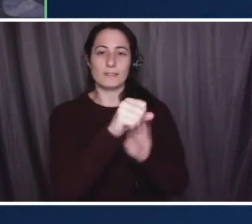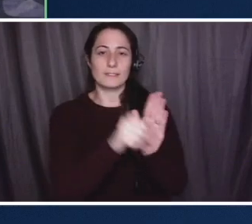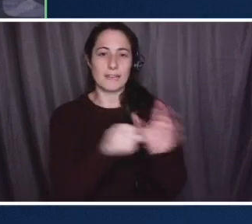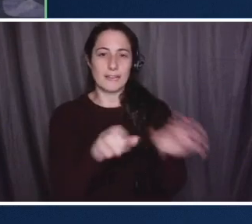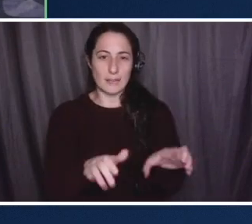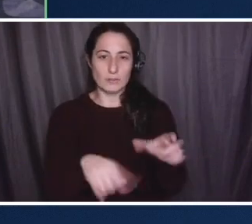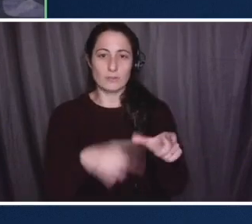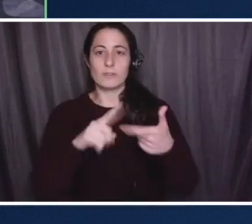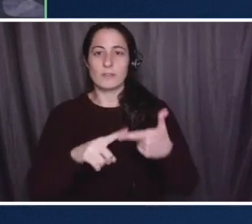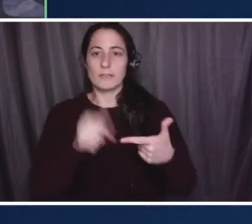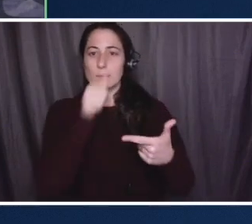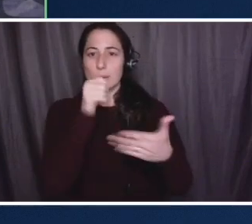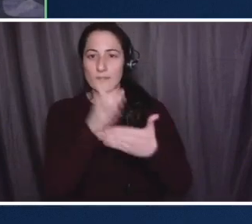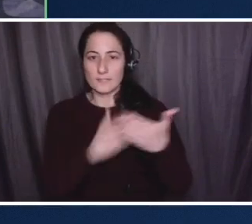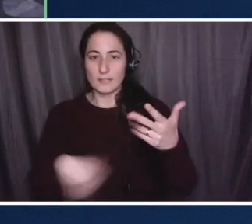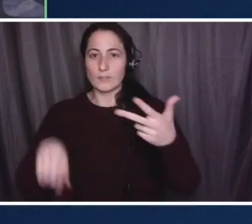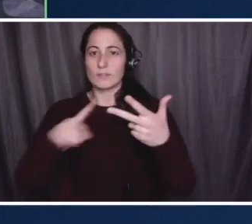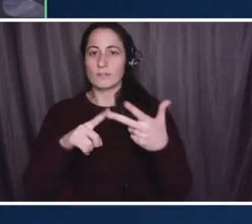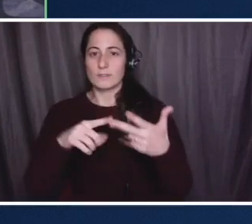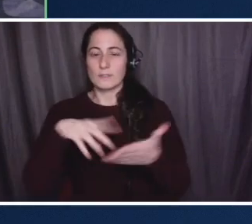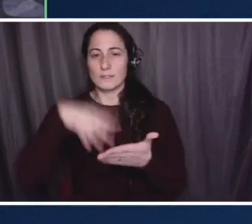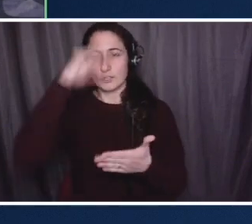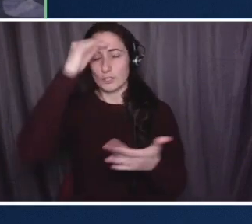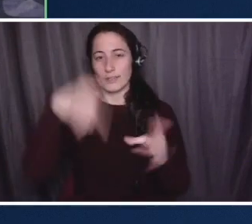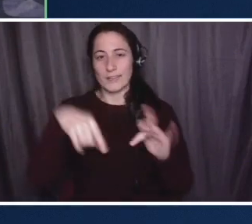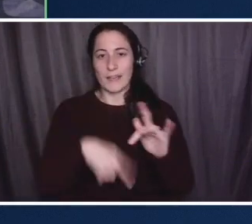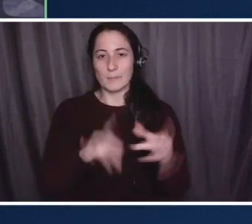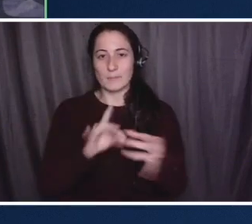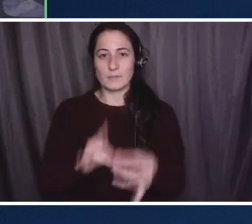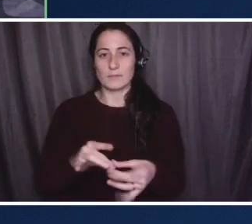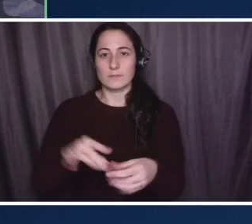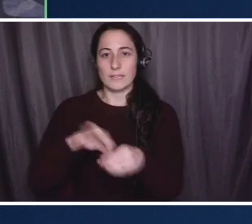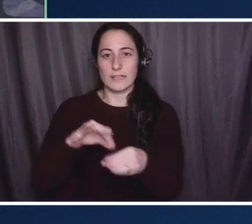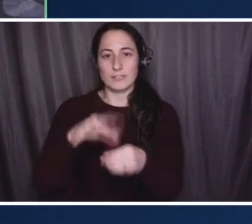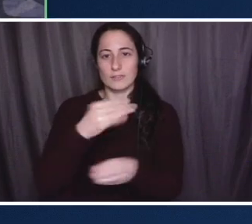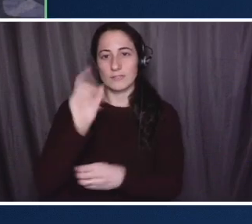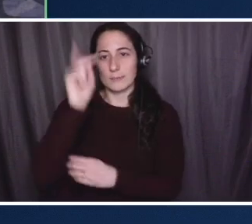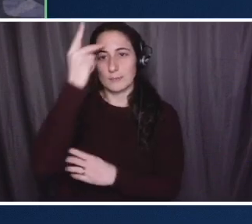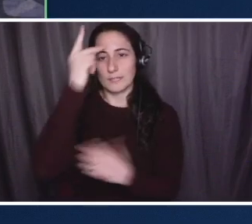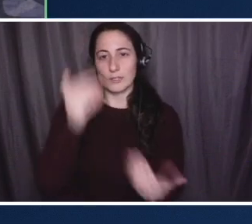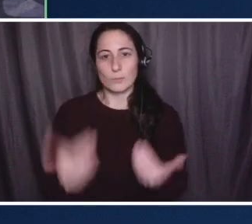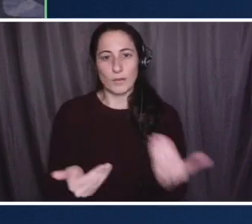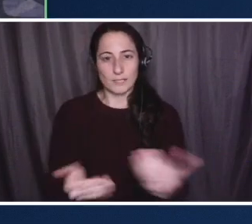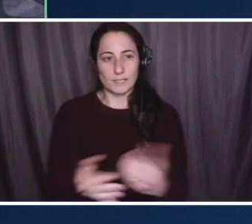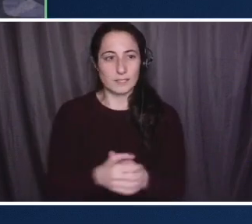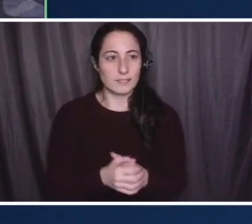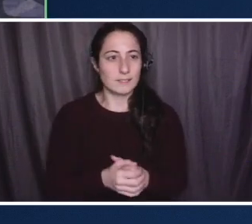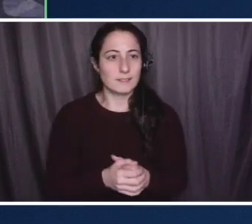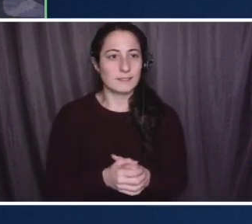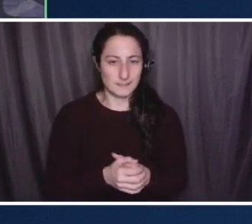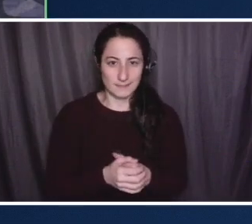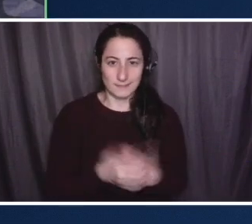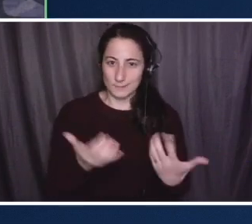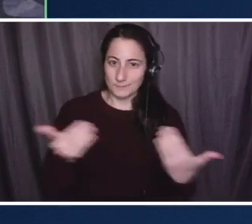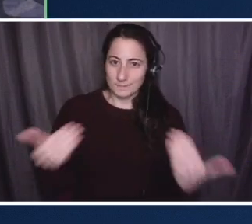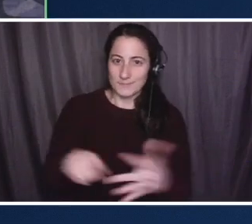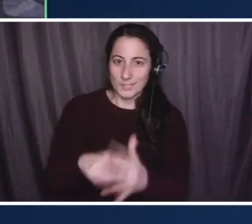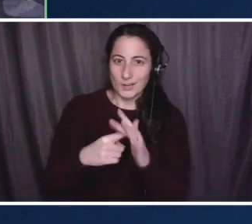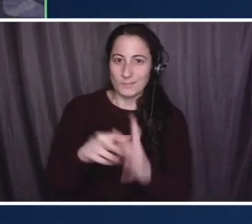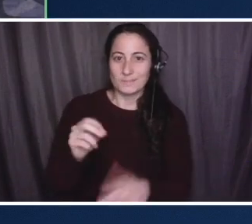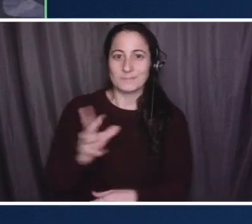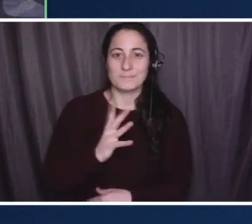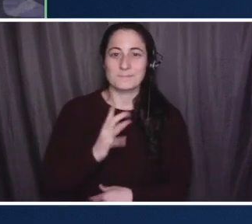third on learning gaps, particularly when it comes to elections and political processes. You wanna start, Kennedy? Sure. Go ahead. I'll take the private sector